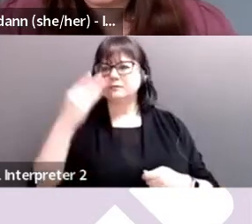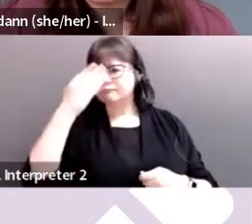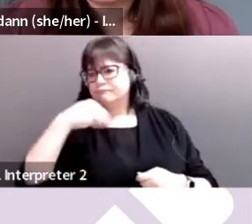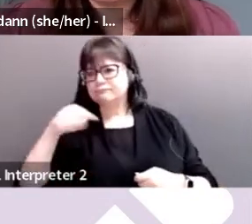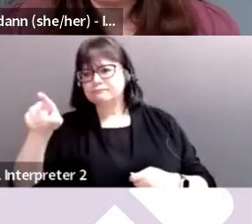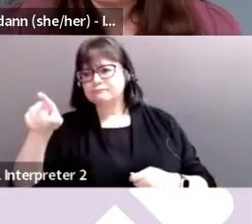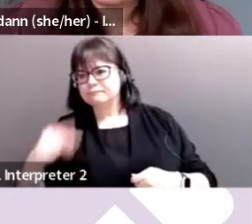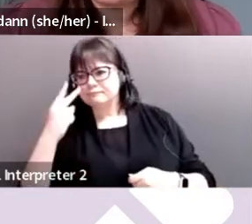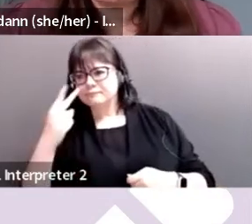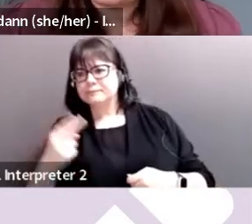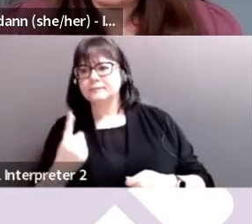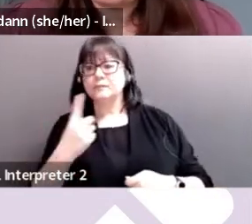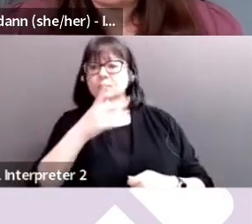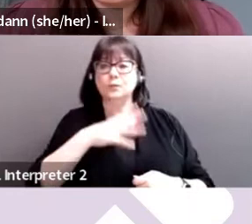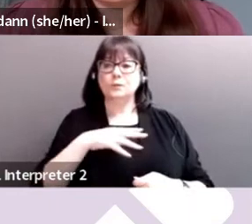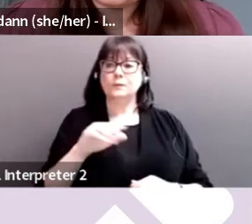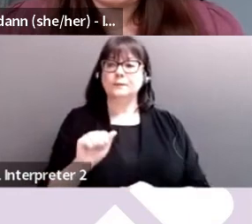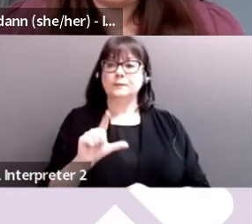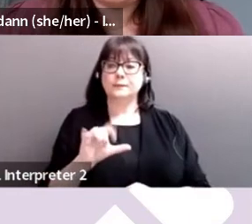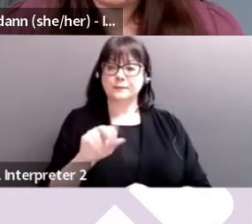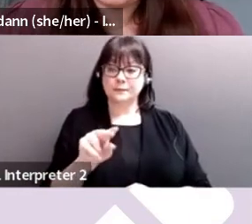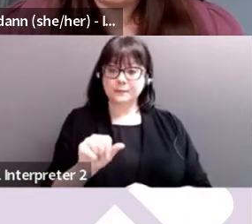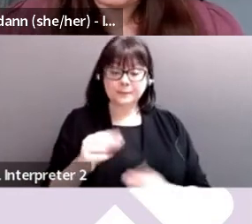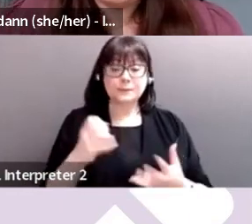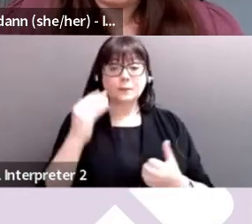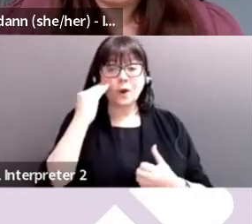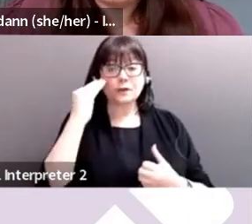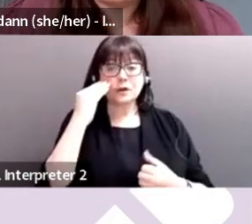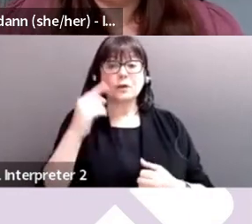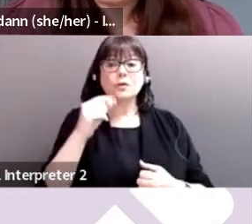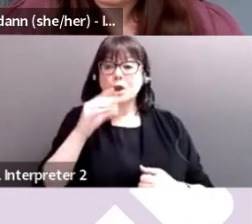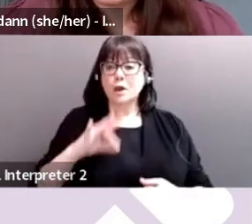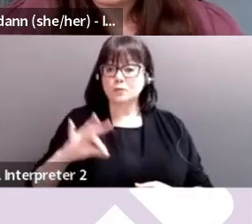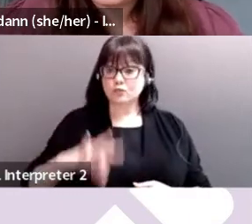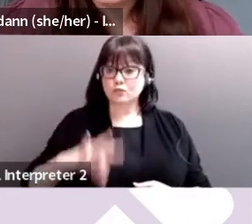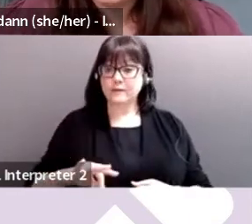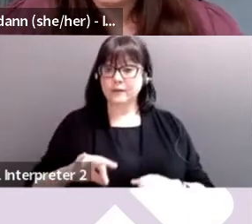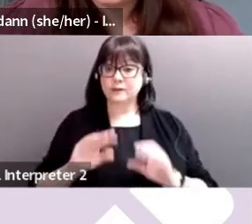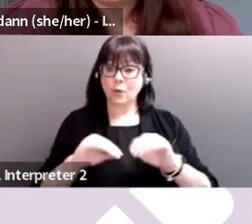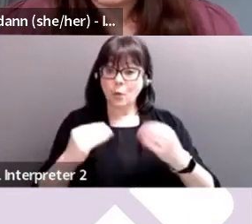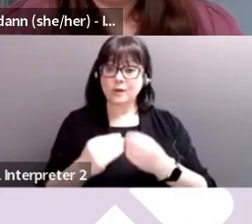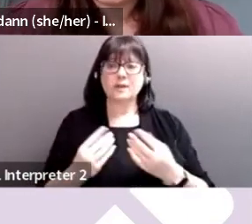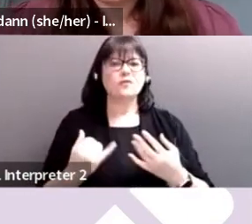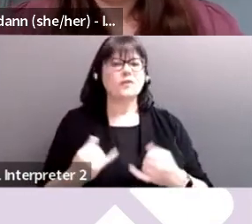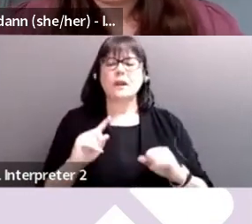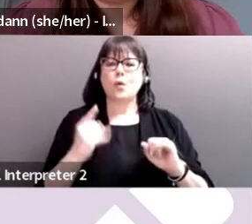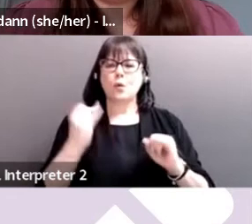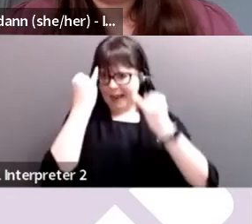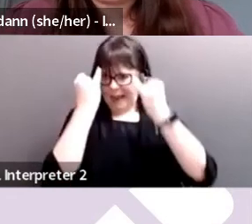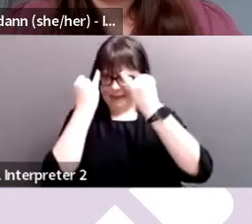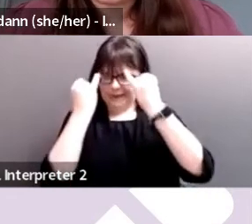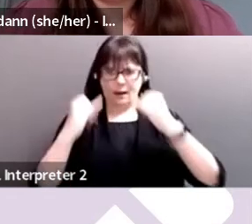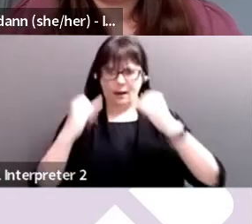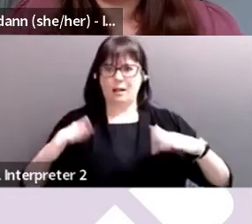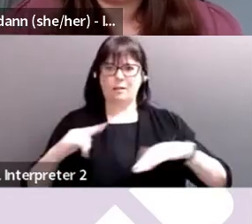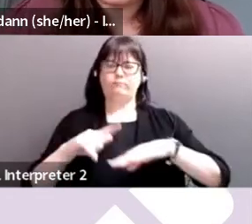Alina's question. Are there grants available for nonprofits who are in the idea stage, keeping in mind it